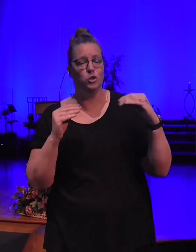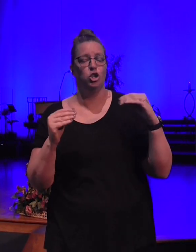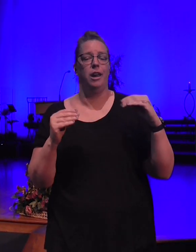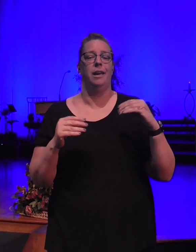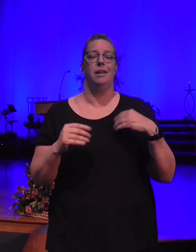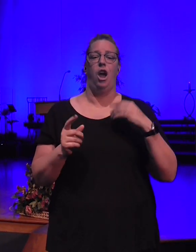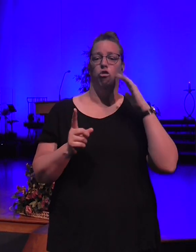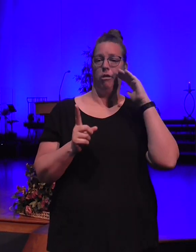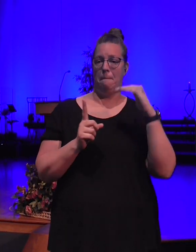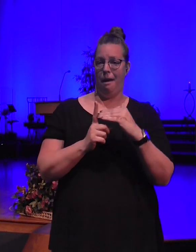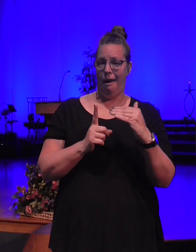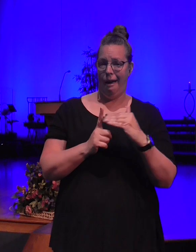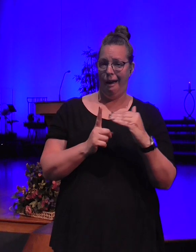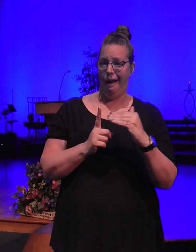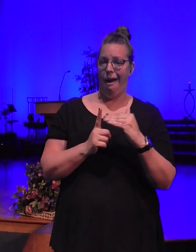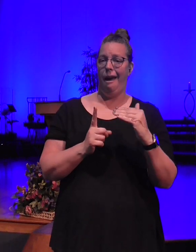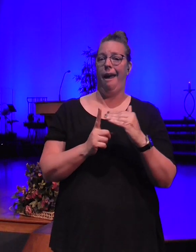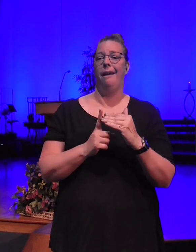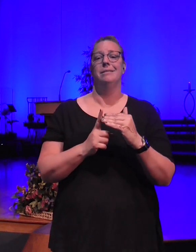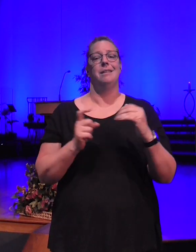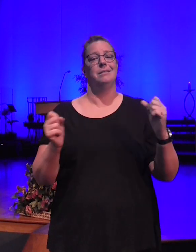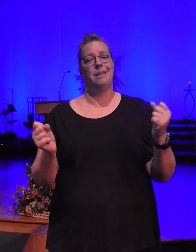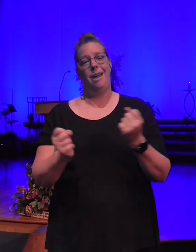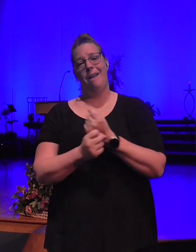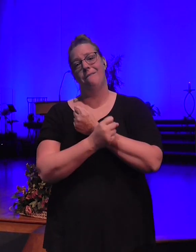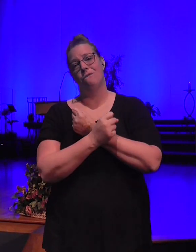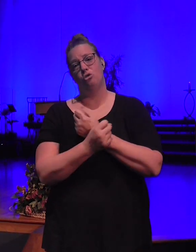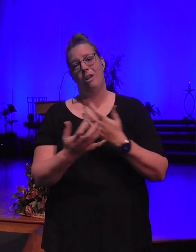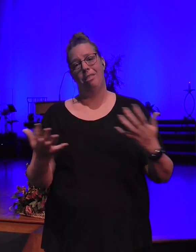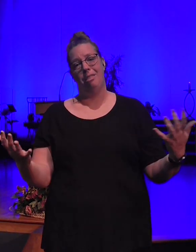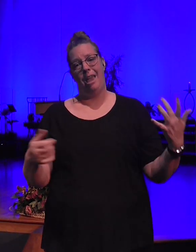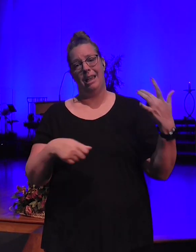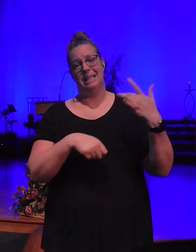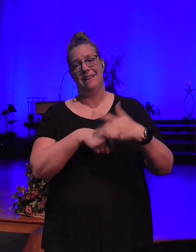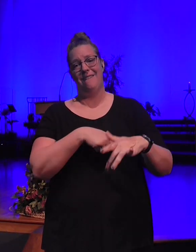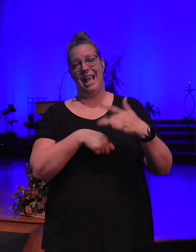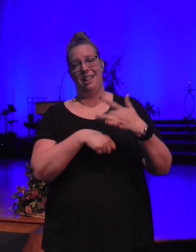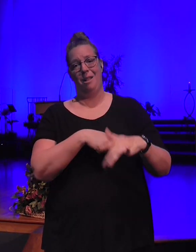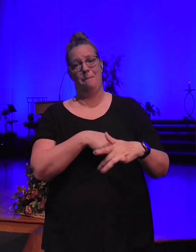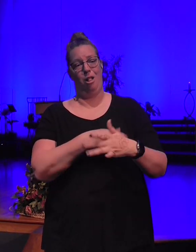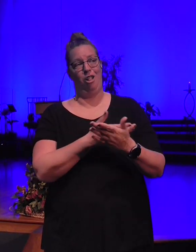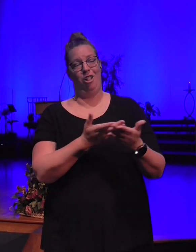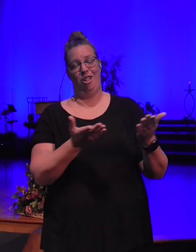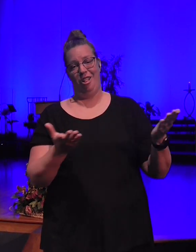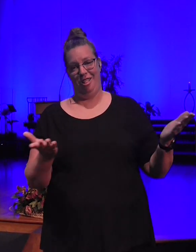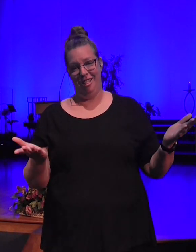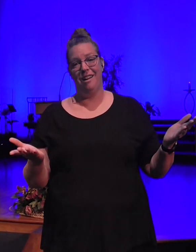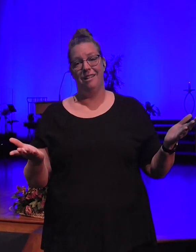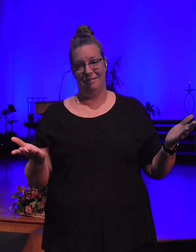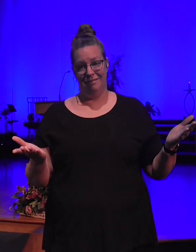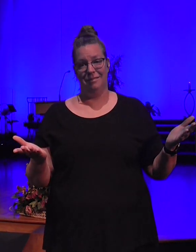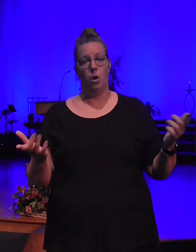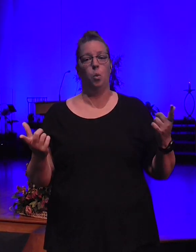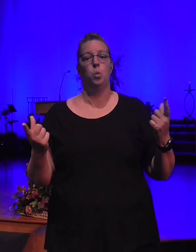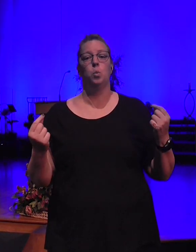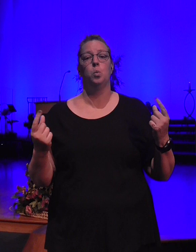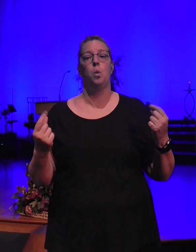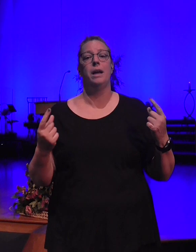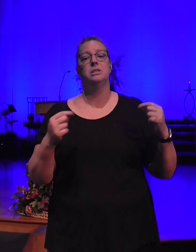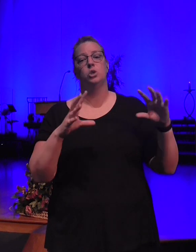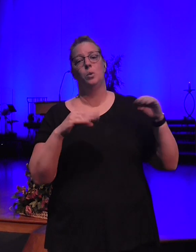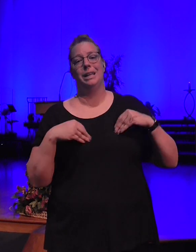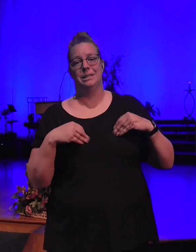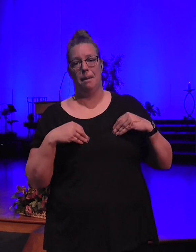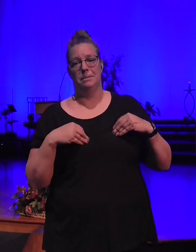reminds us that everything is available to us. What can we